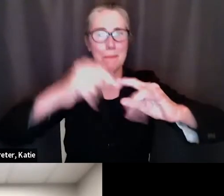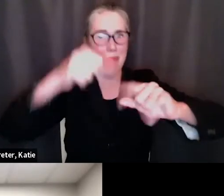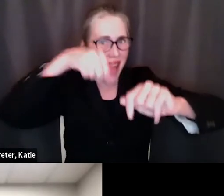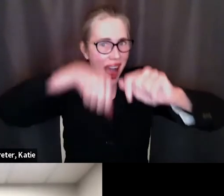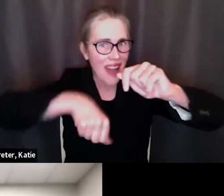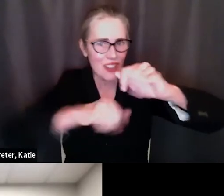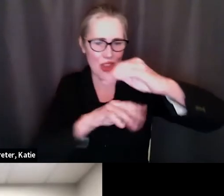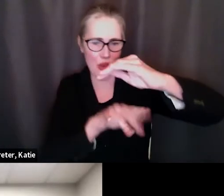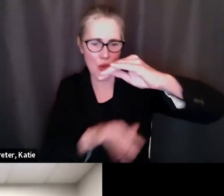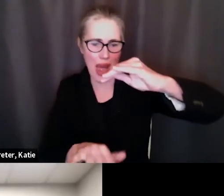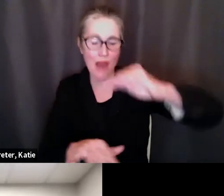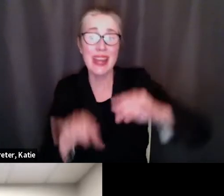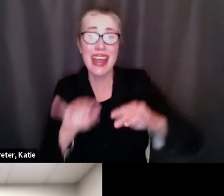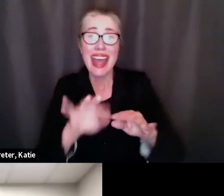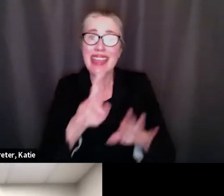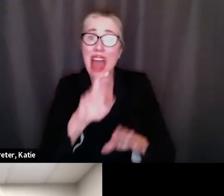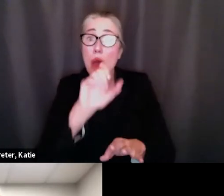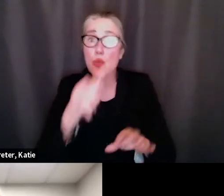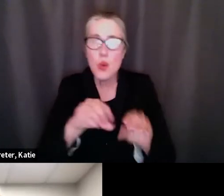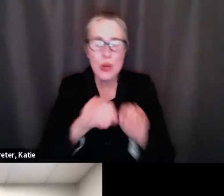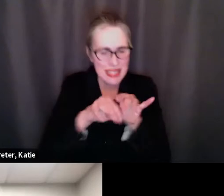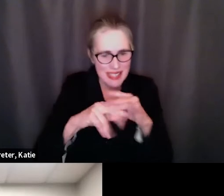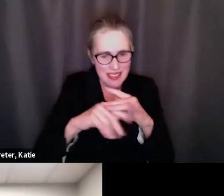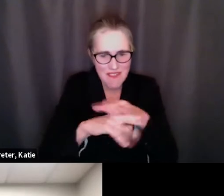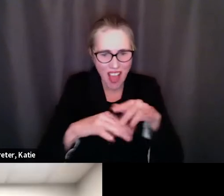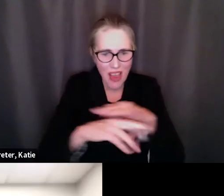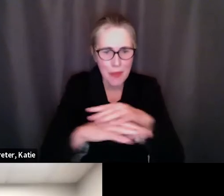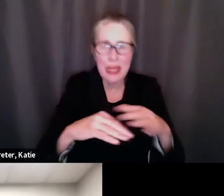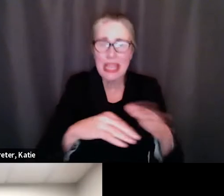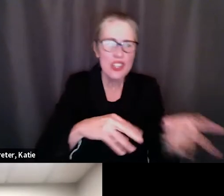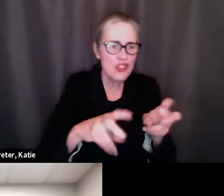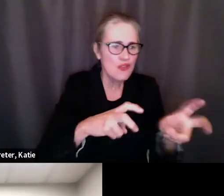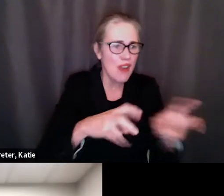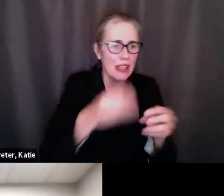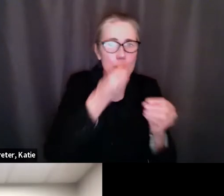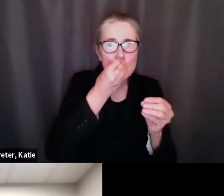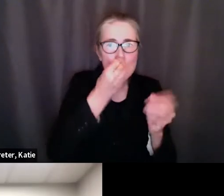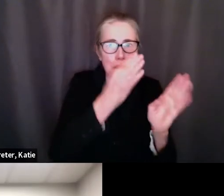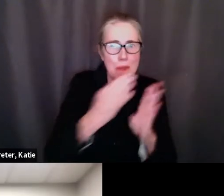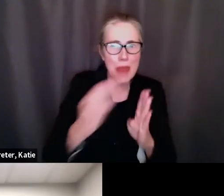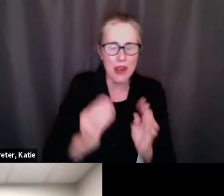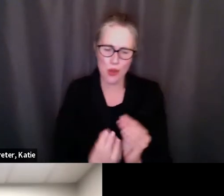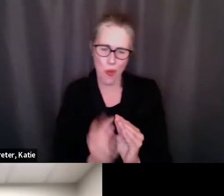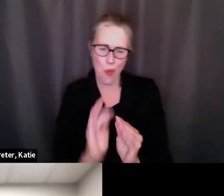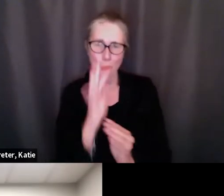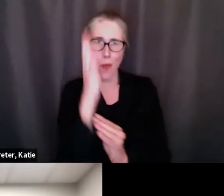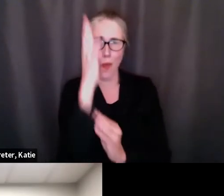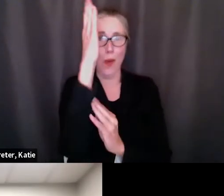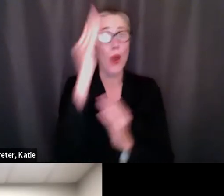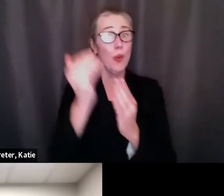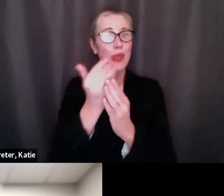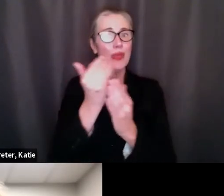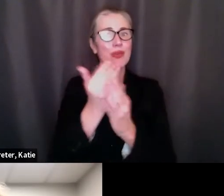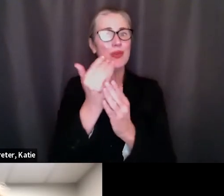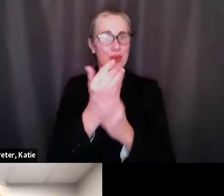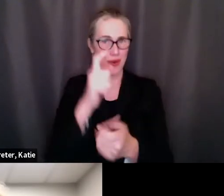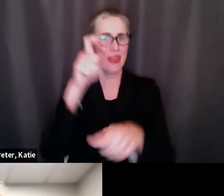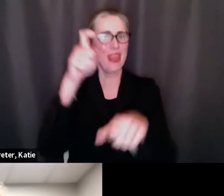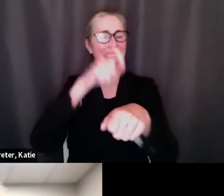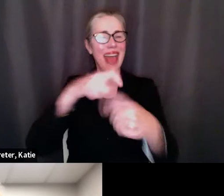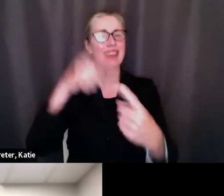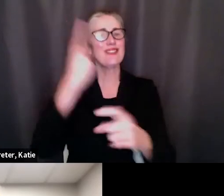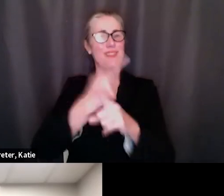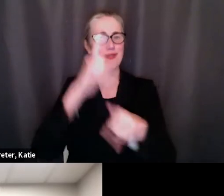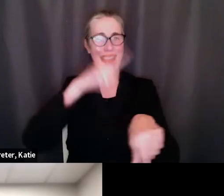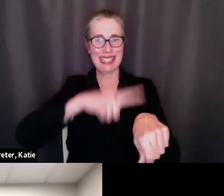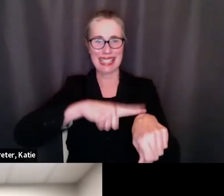the plant's maturing root system is busy developing gathering nutrients and preparing to explode with new growth at the designated time typically